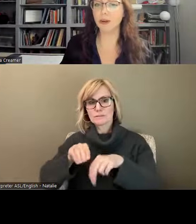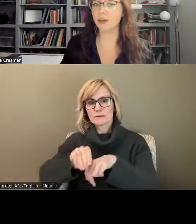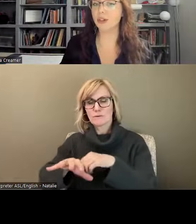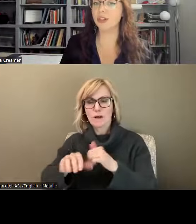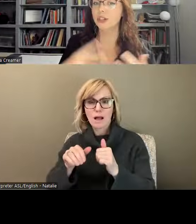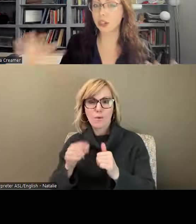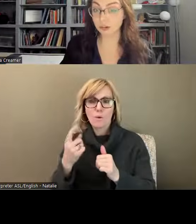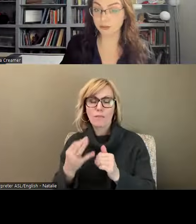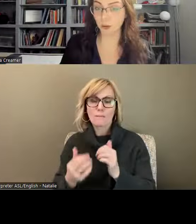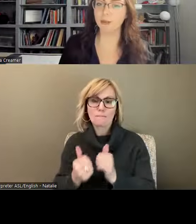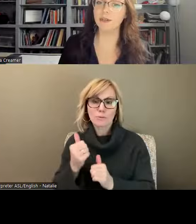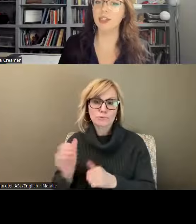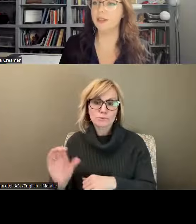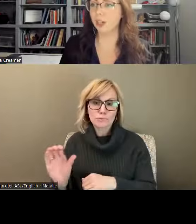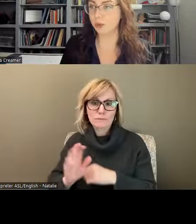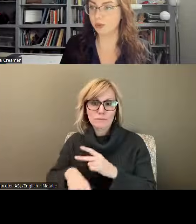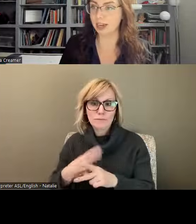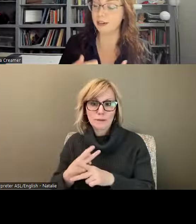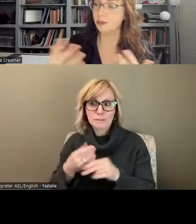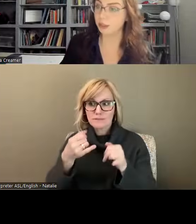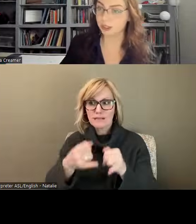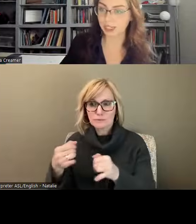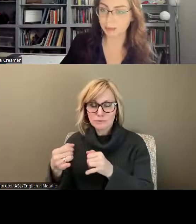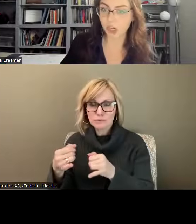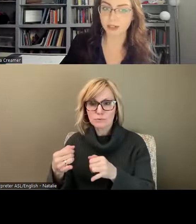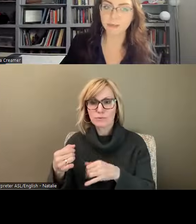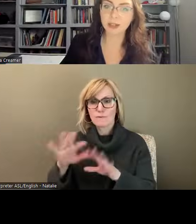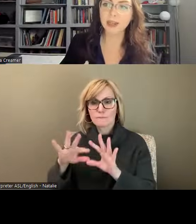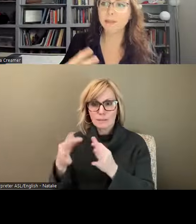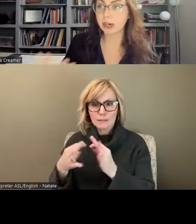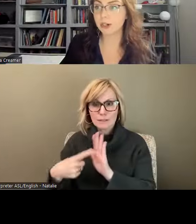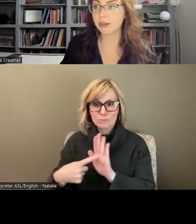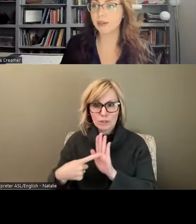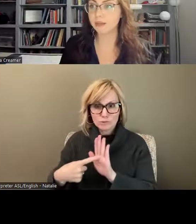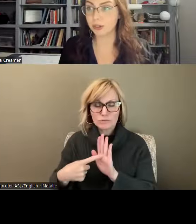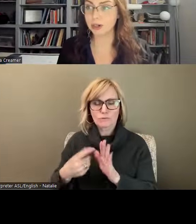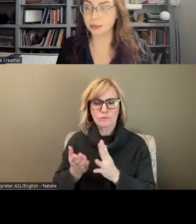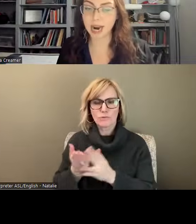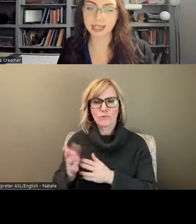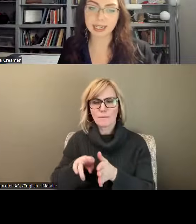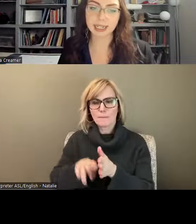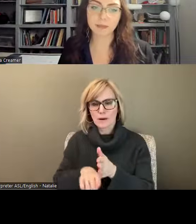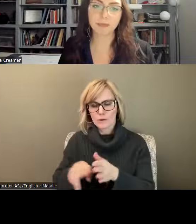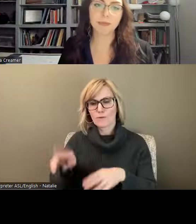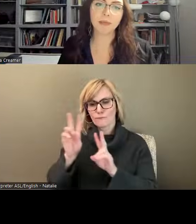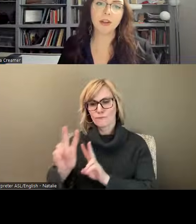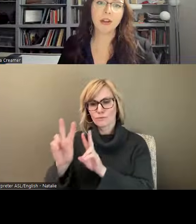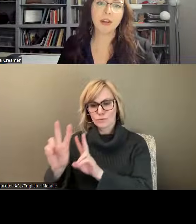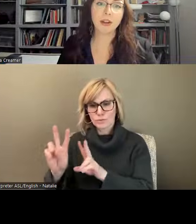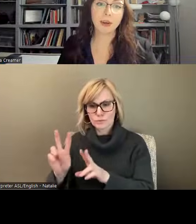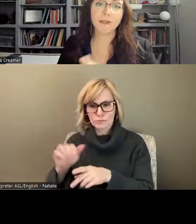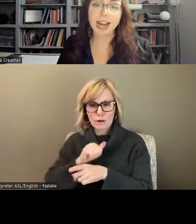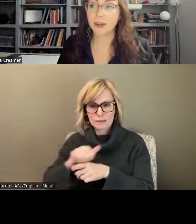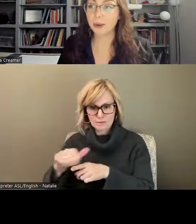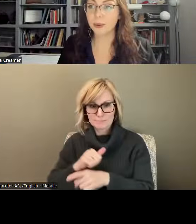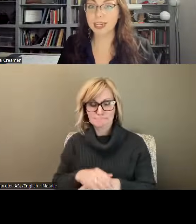one of the most conservative forms of individual and familial expression, burial and funerary practices.